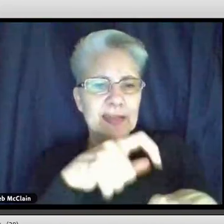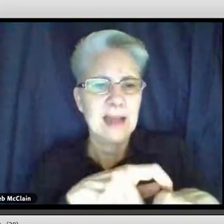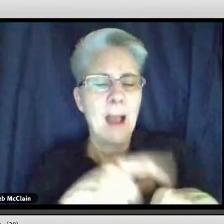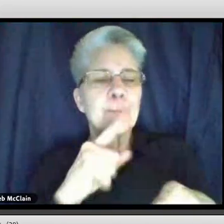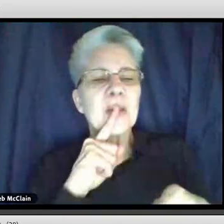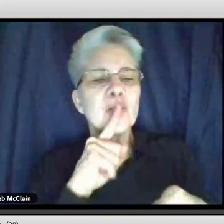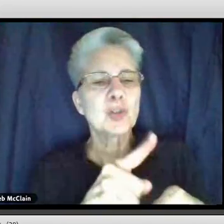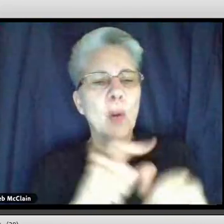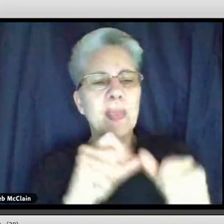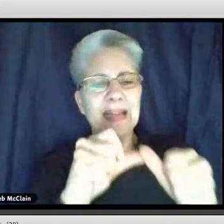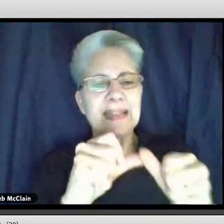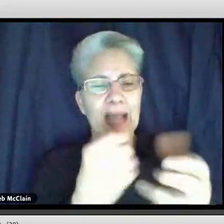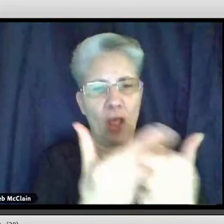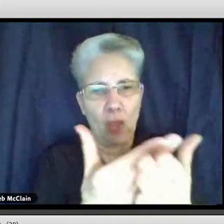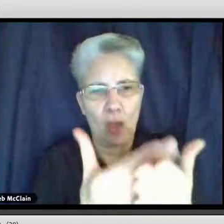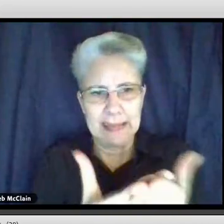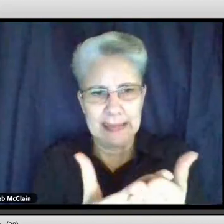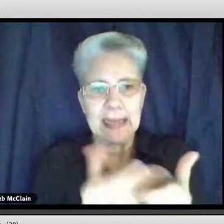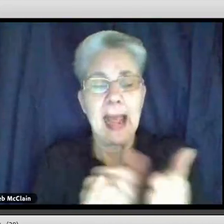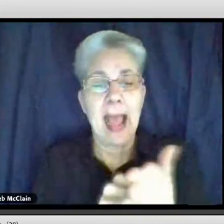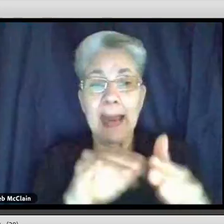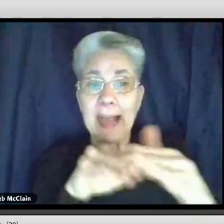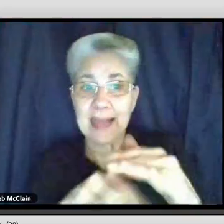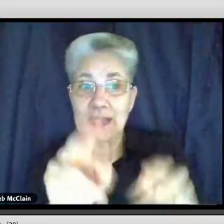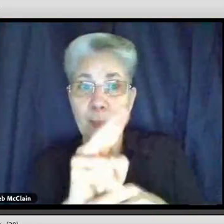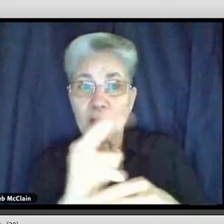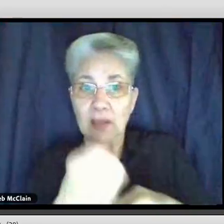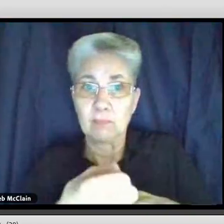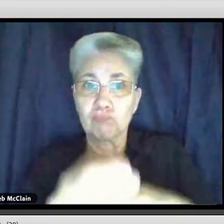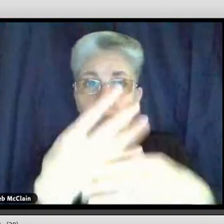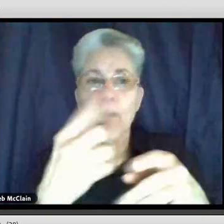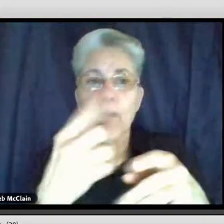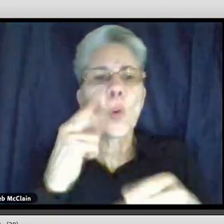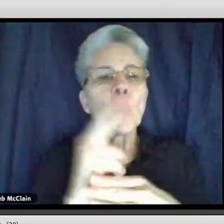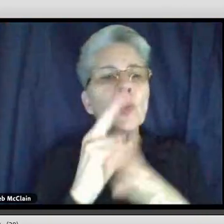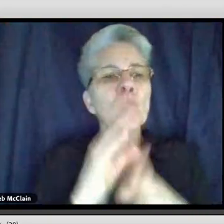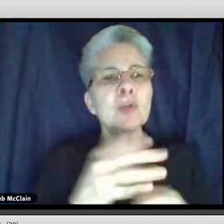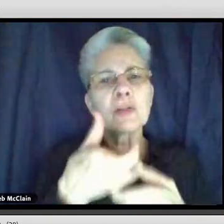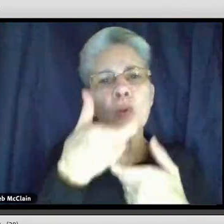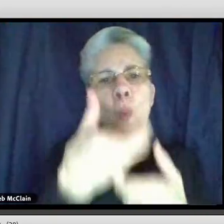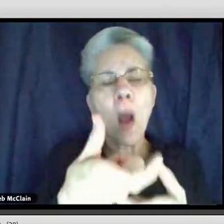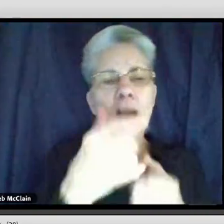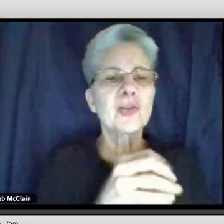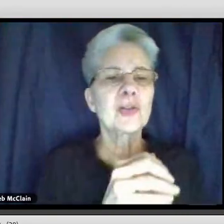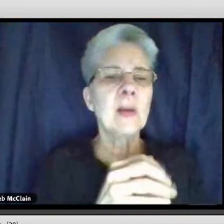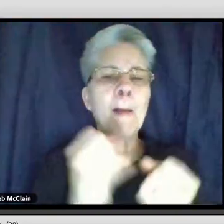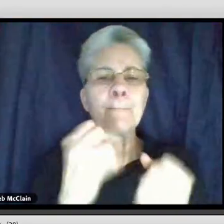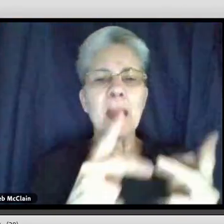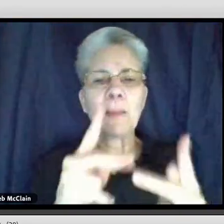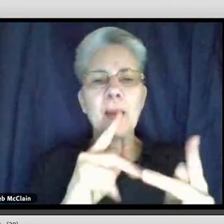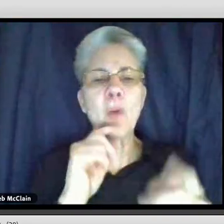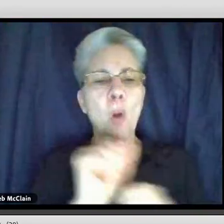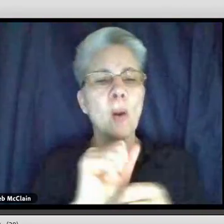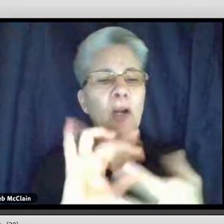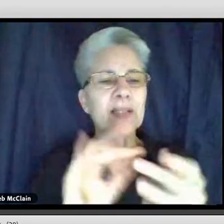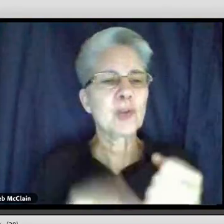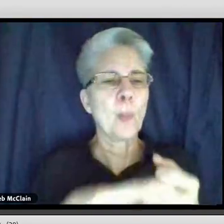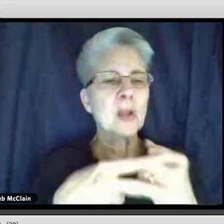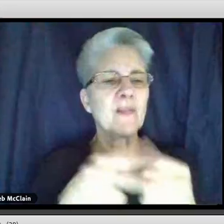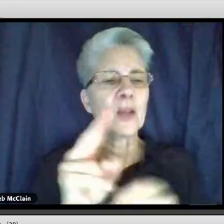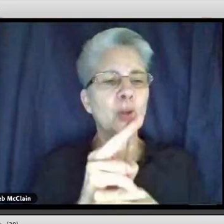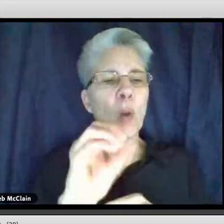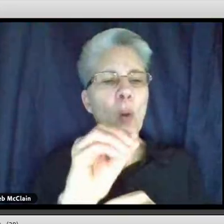its continued authenticity and accessibility to users. Many shops that are actively working on digital preservation use